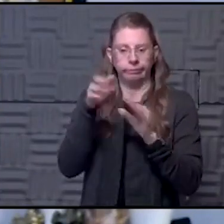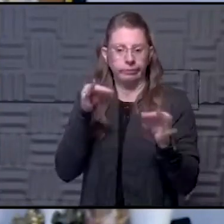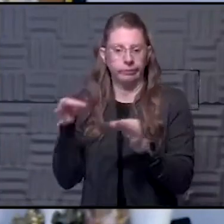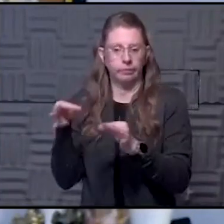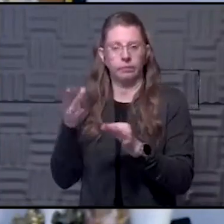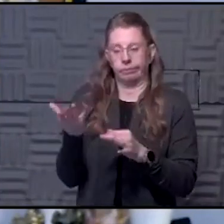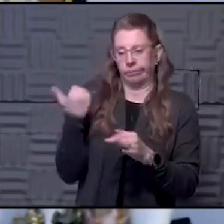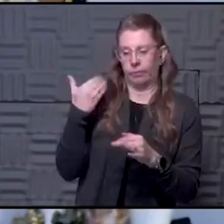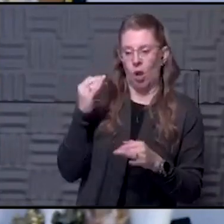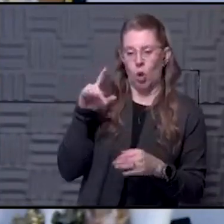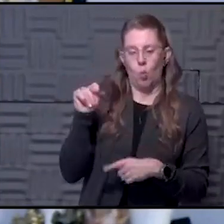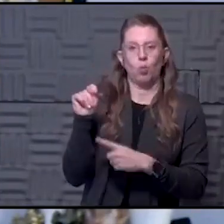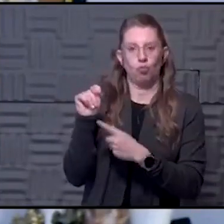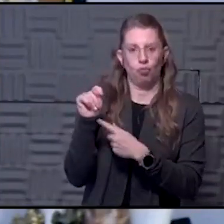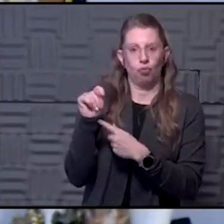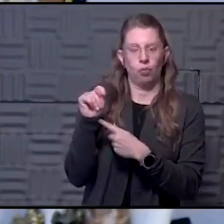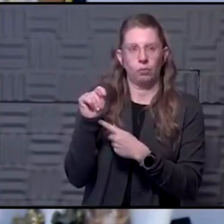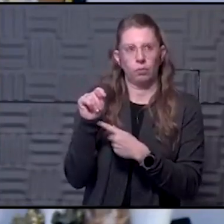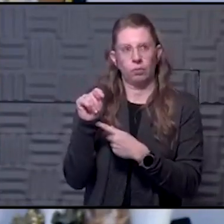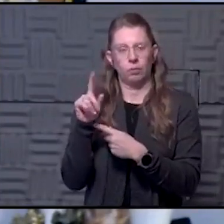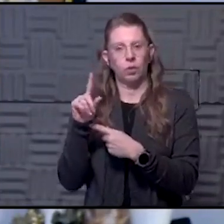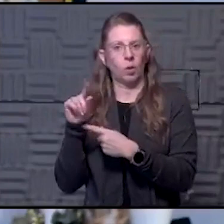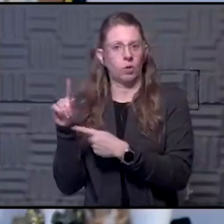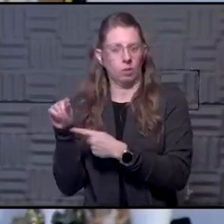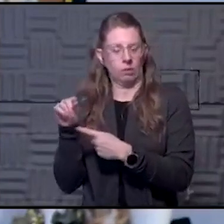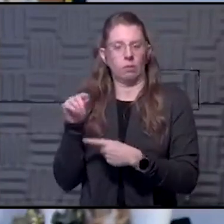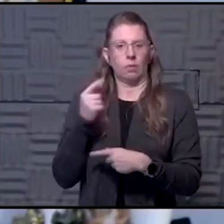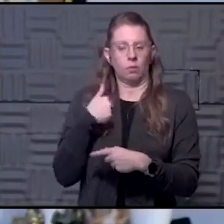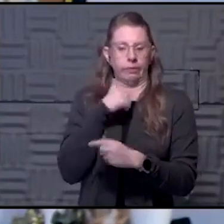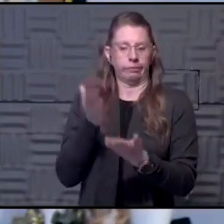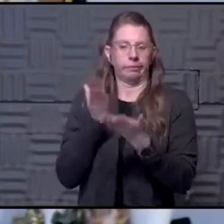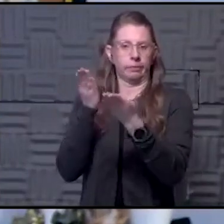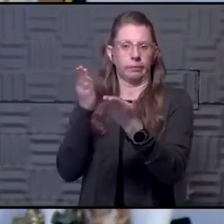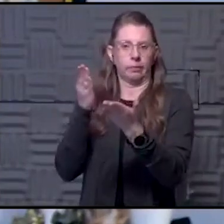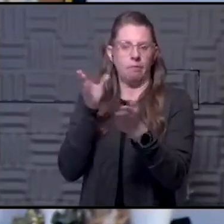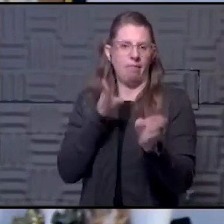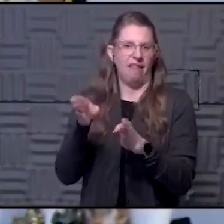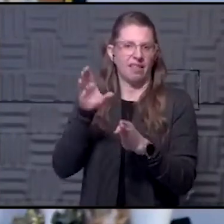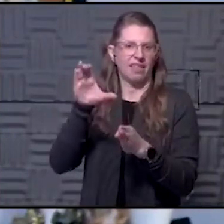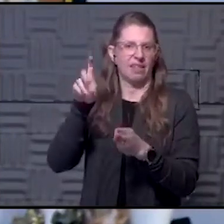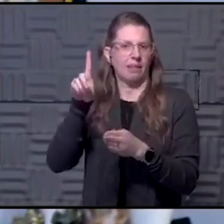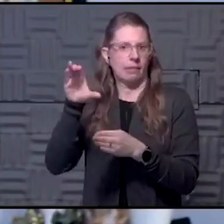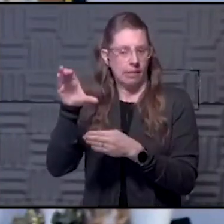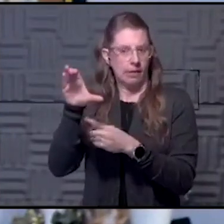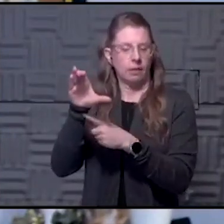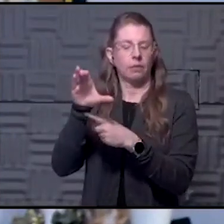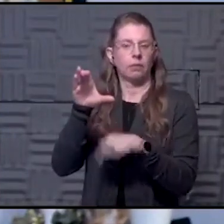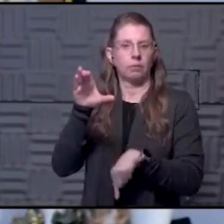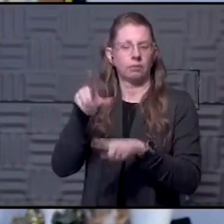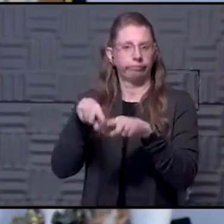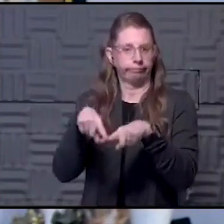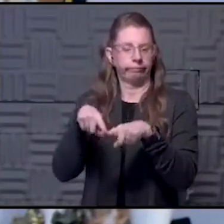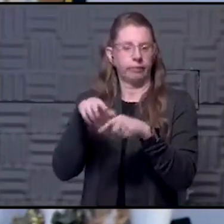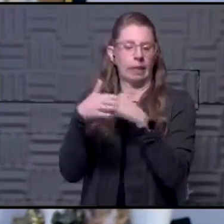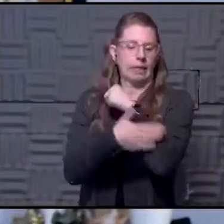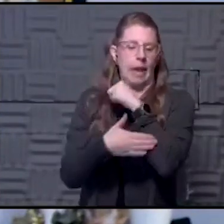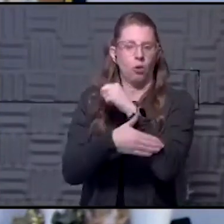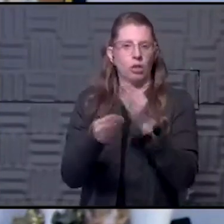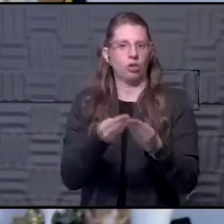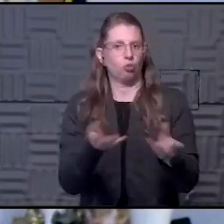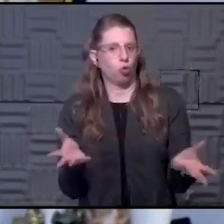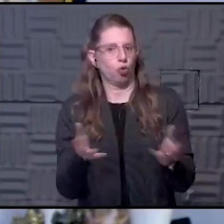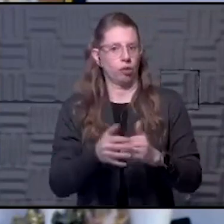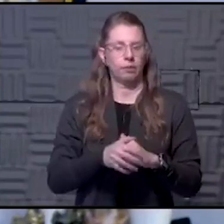October of 20, when we submitted our plan to the CDC, it was based on a county distribution,